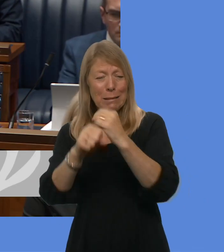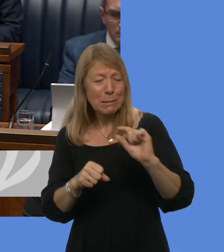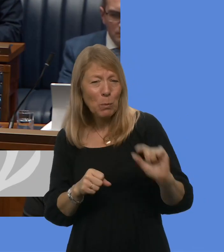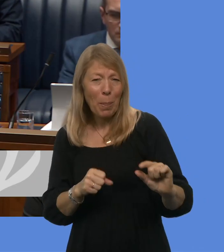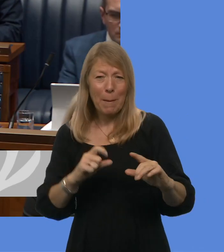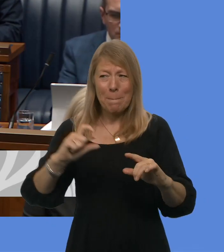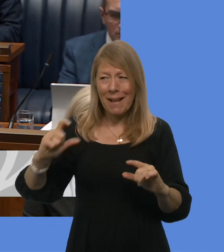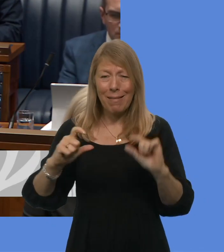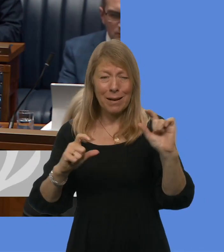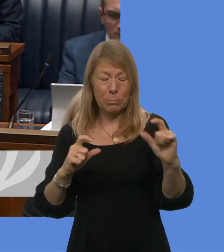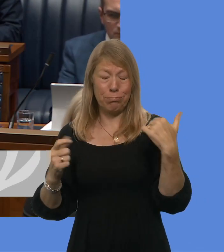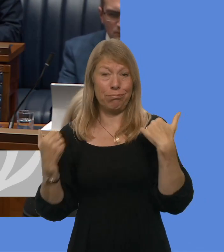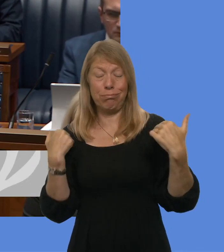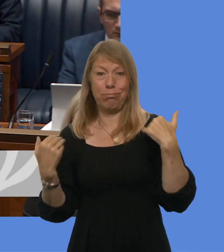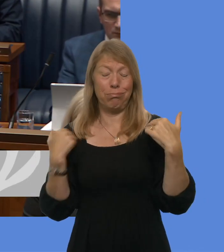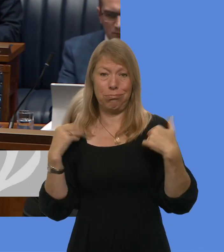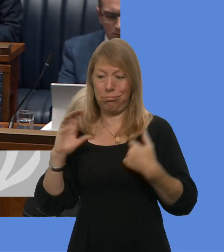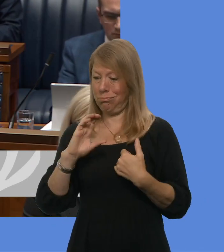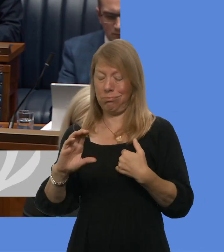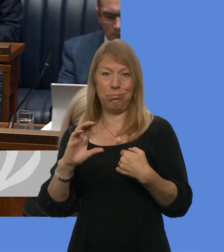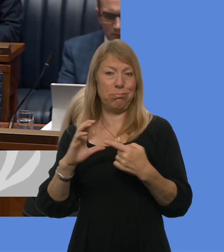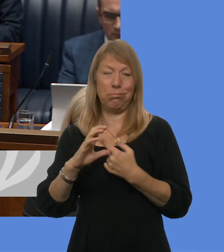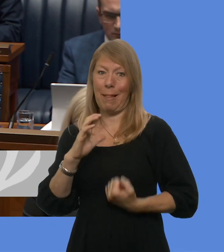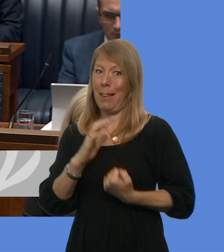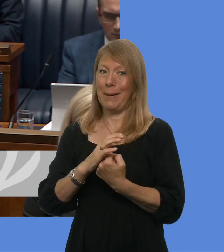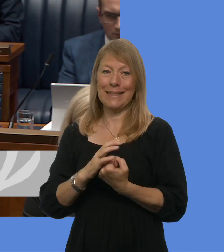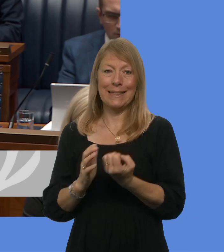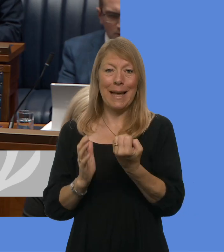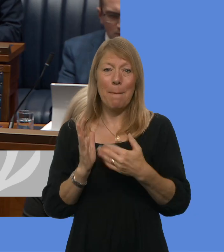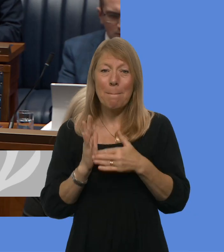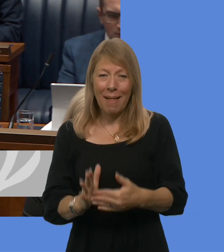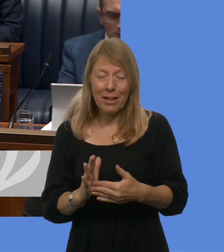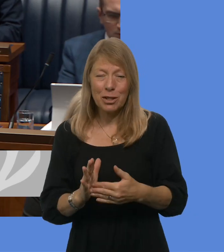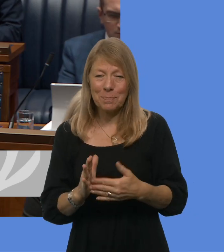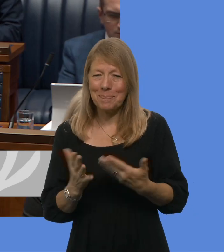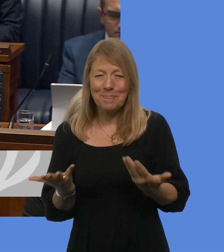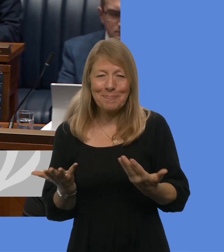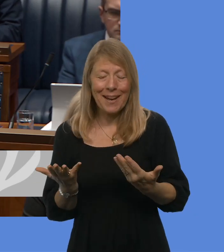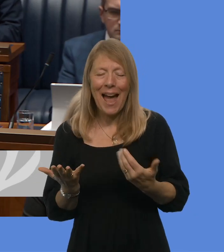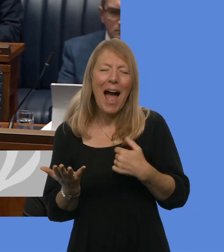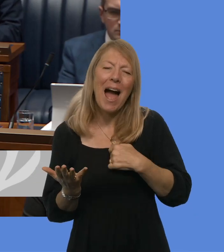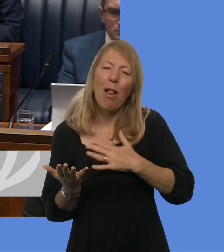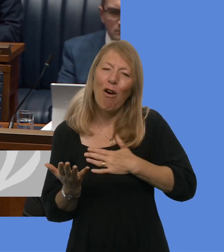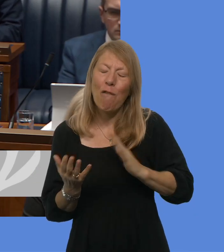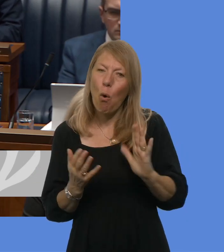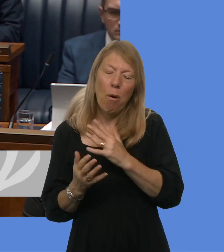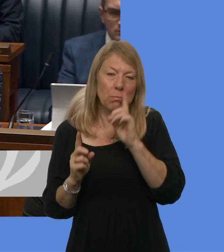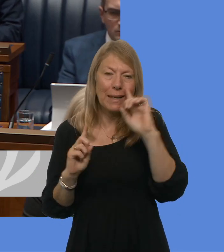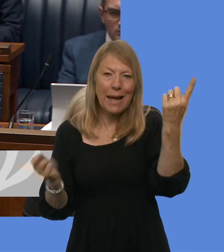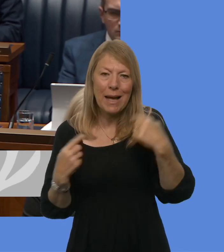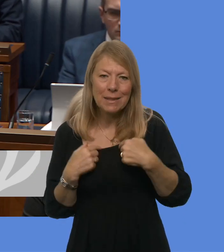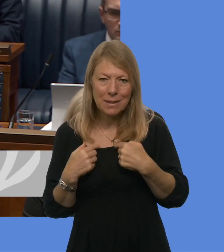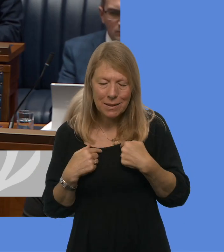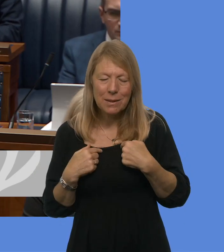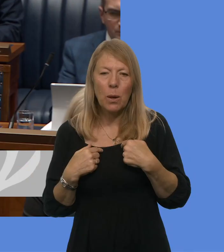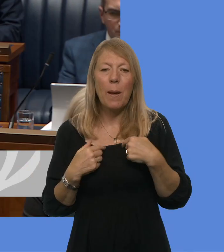demands with a lack of resource to meet the need that I would want it to be doing. This is to give a specific focus to this element of the